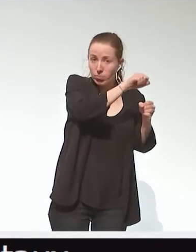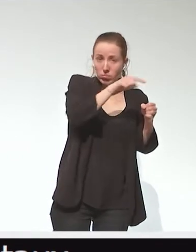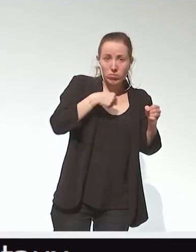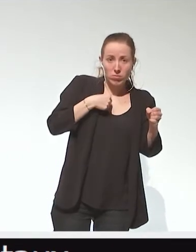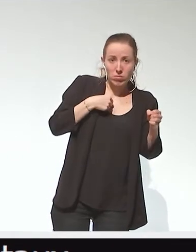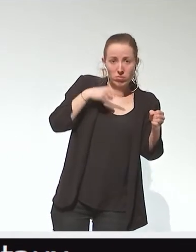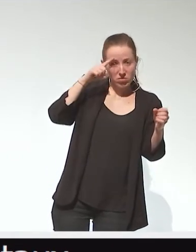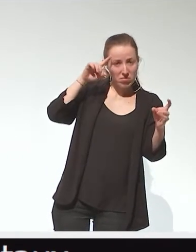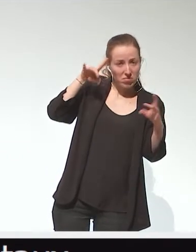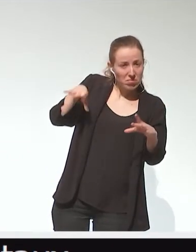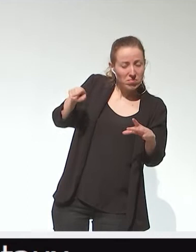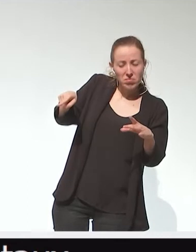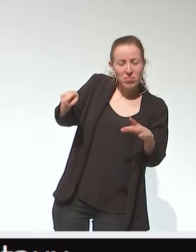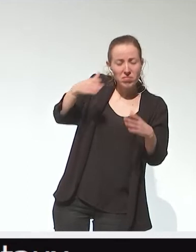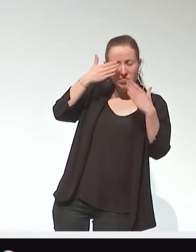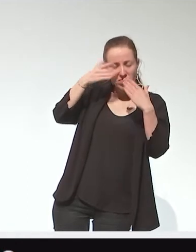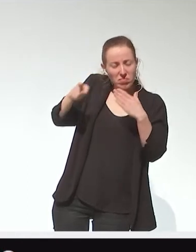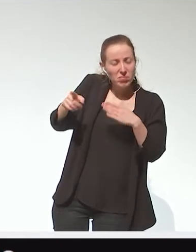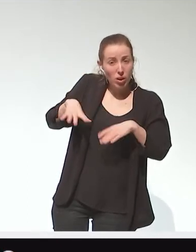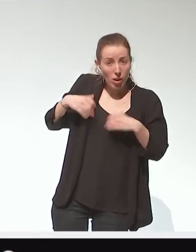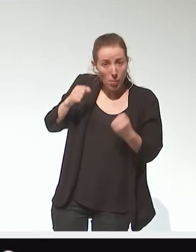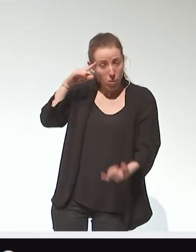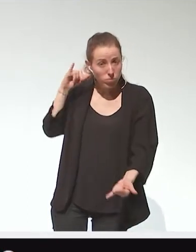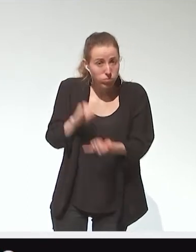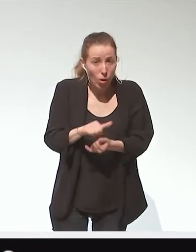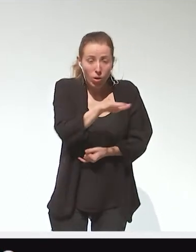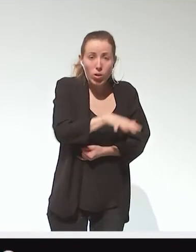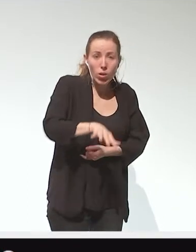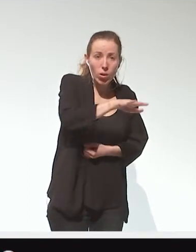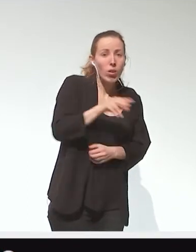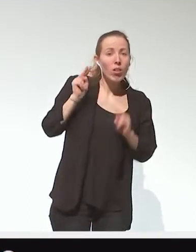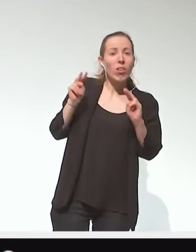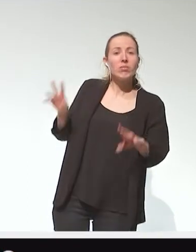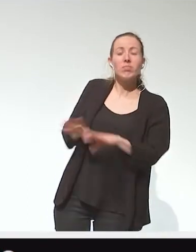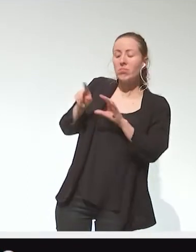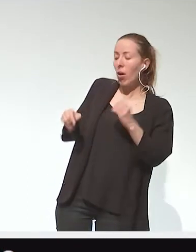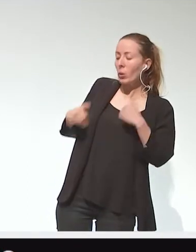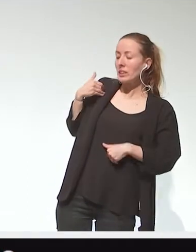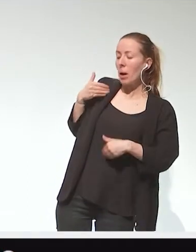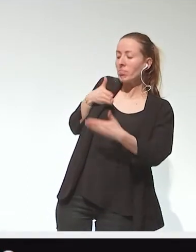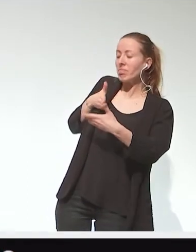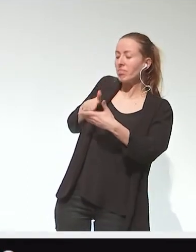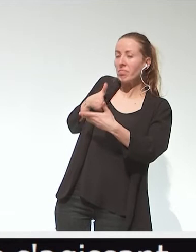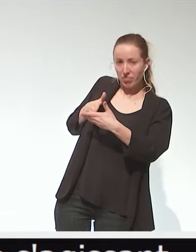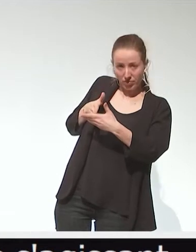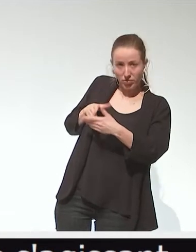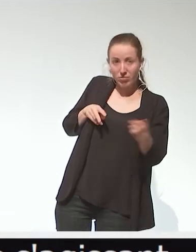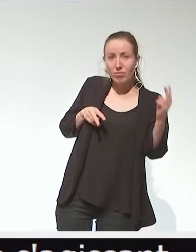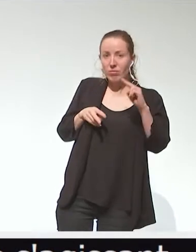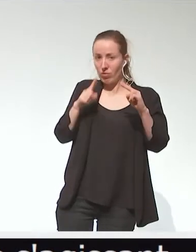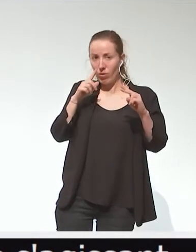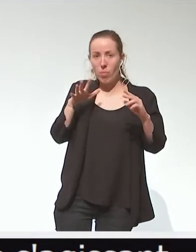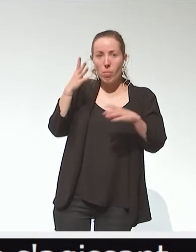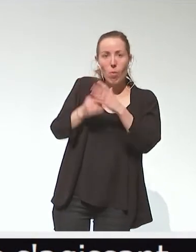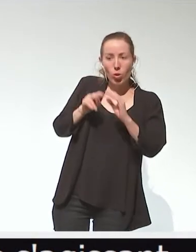disability. Also, we have another important factor. We talk about